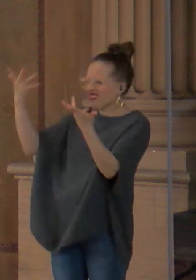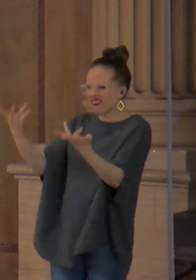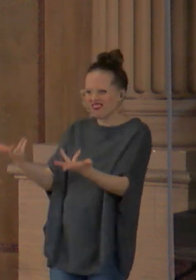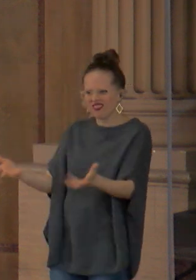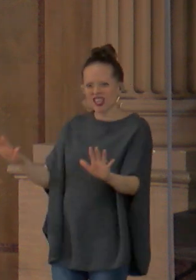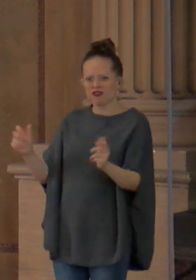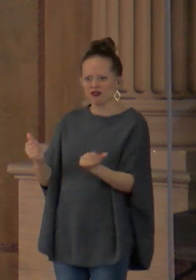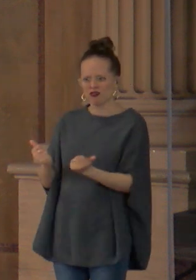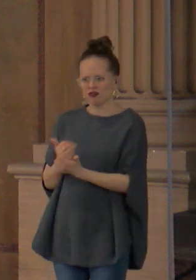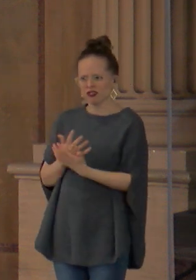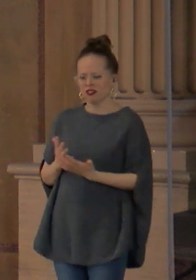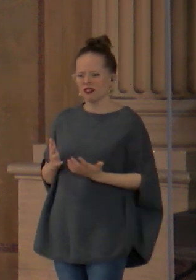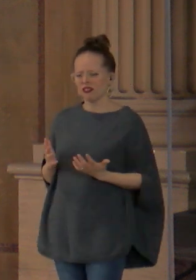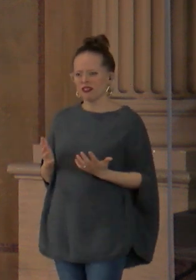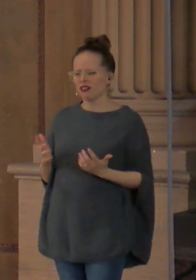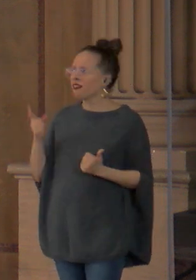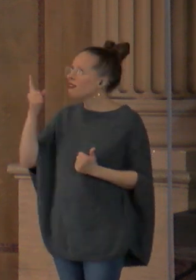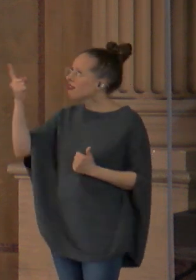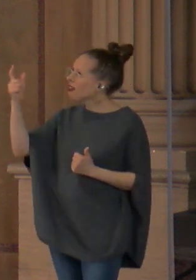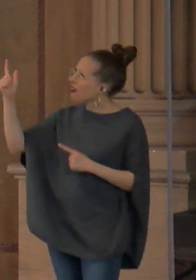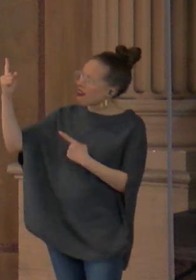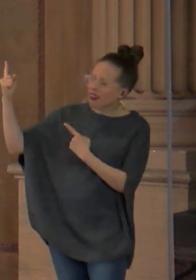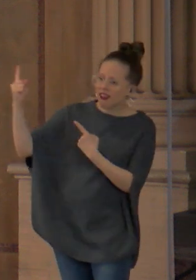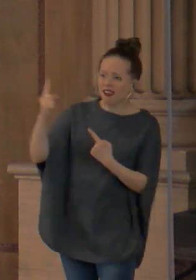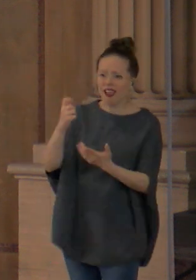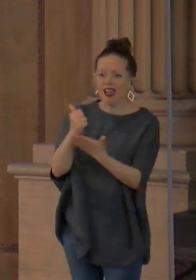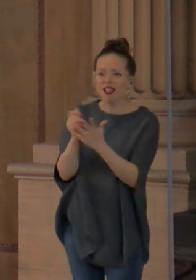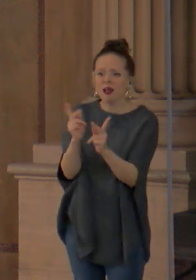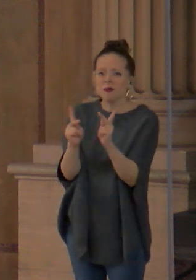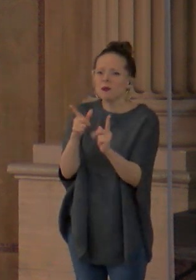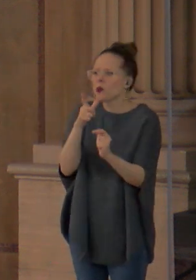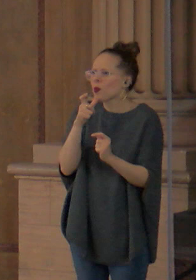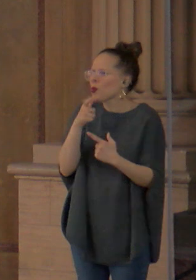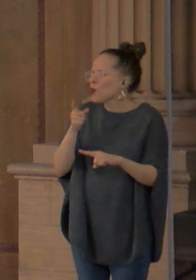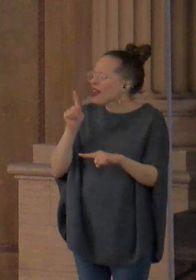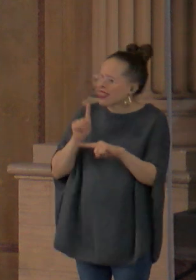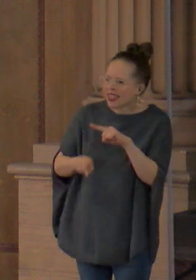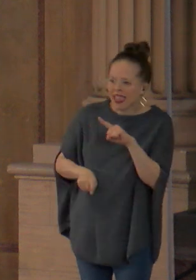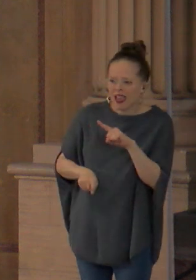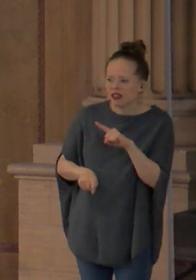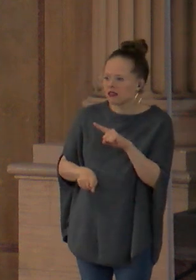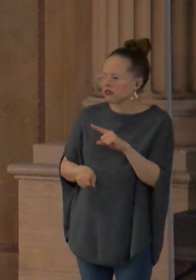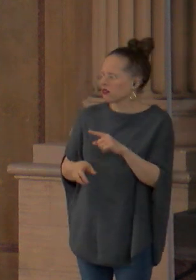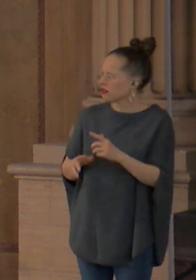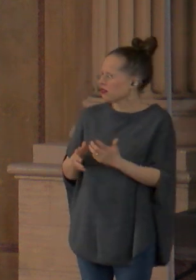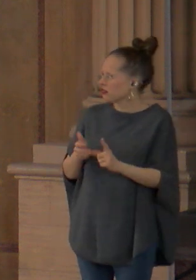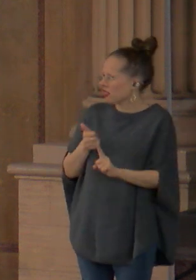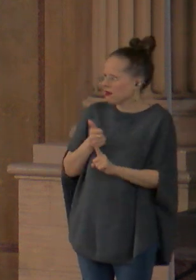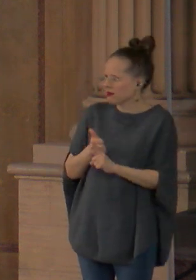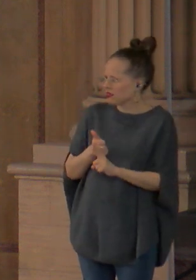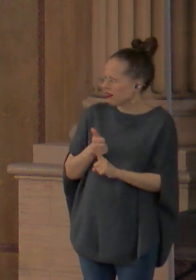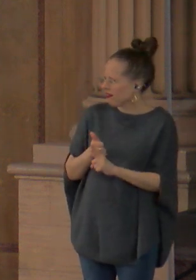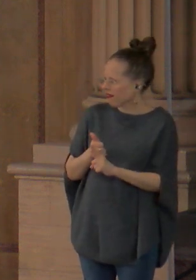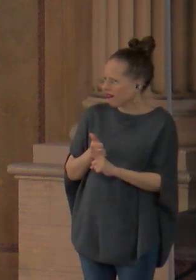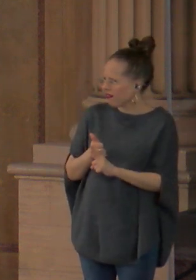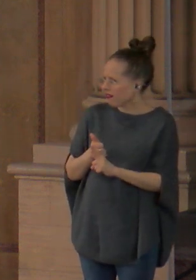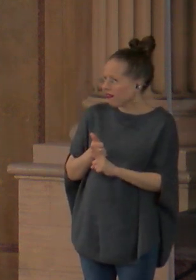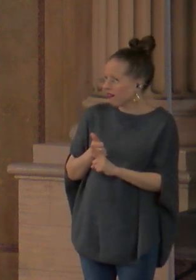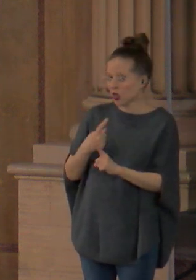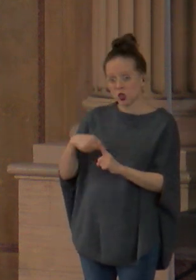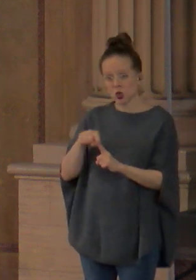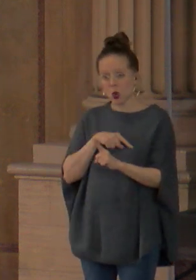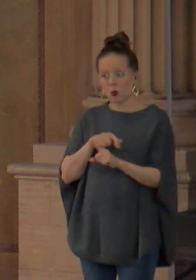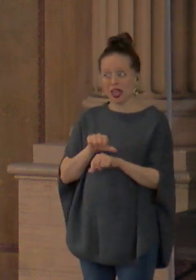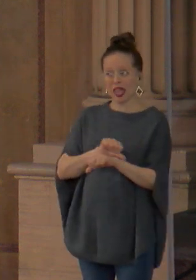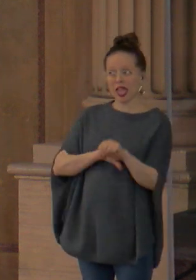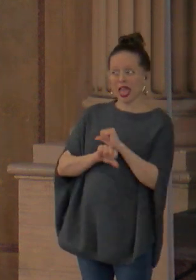It's the good news that Jesus helps those who can never help themselves up the mountain of God's holiness, and that we don't contribute to that journey at all. He